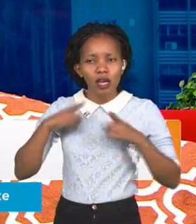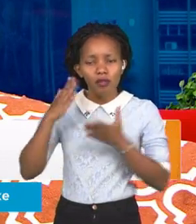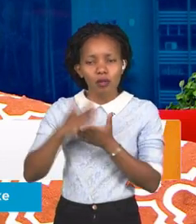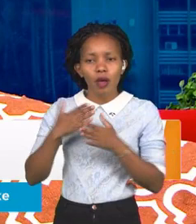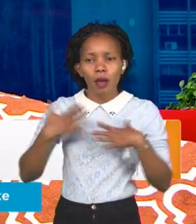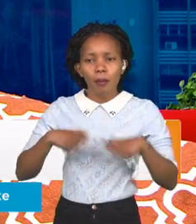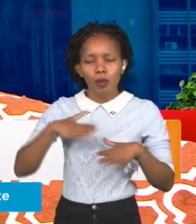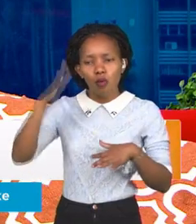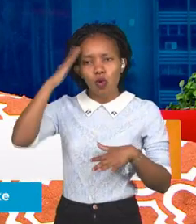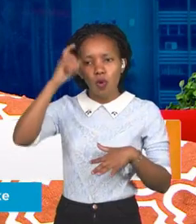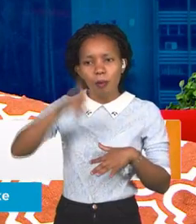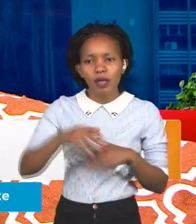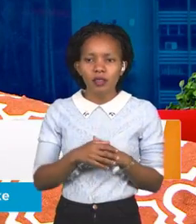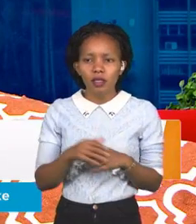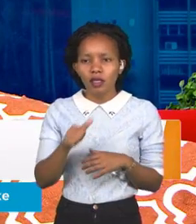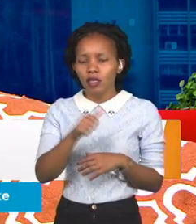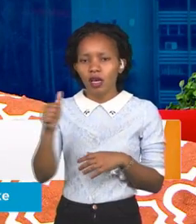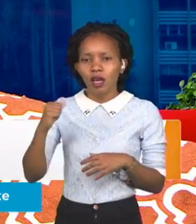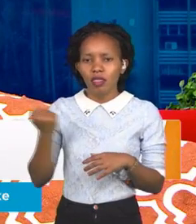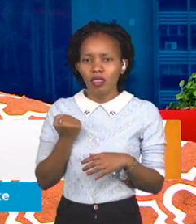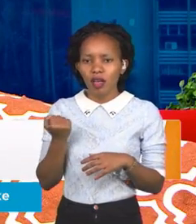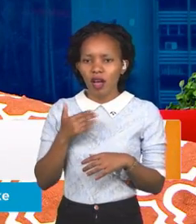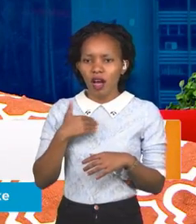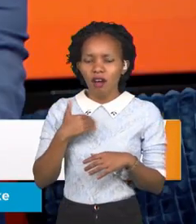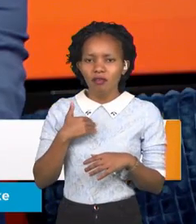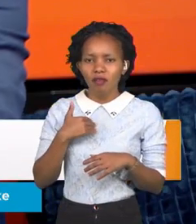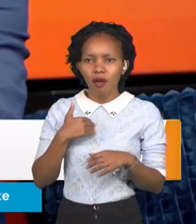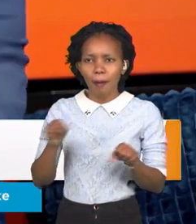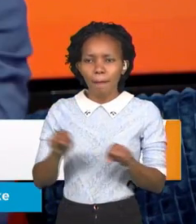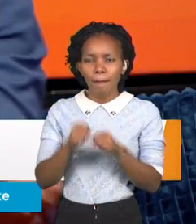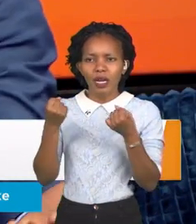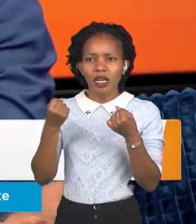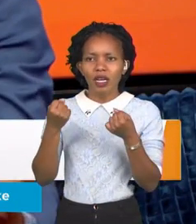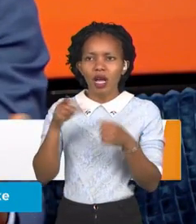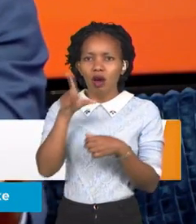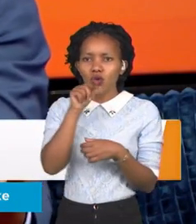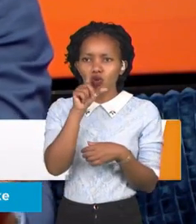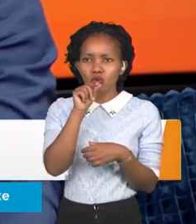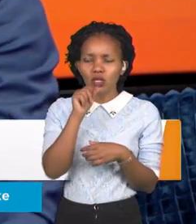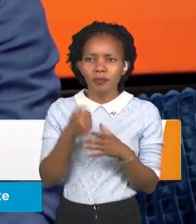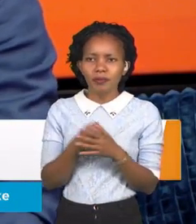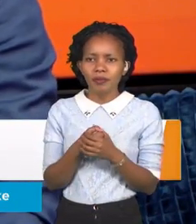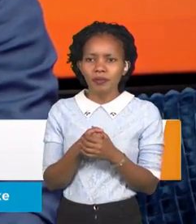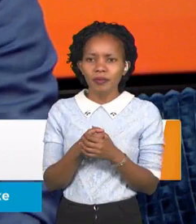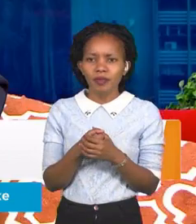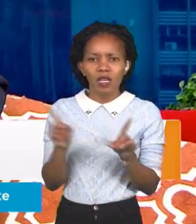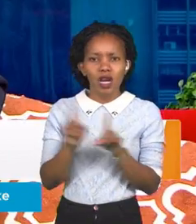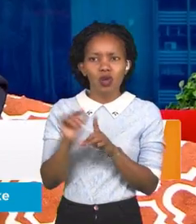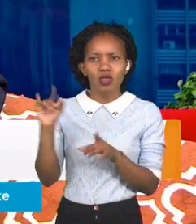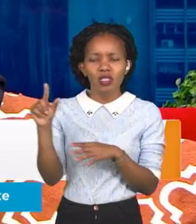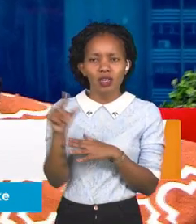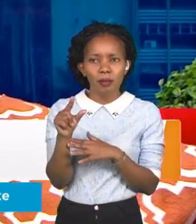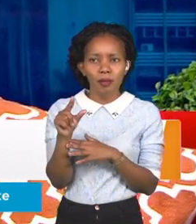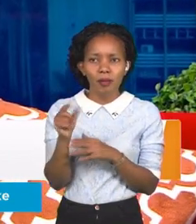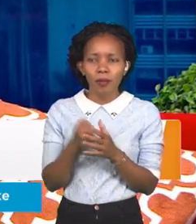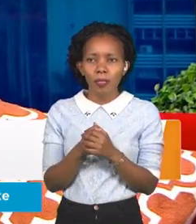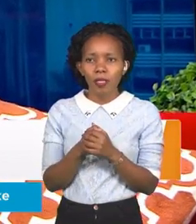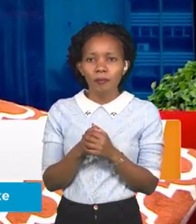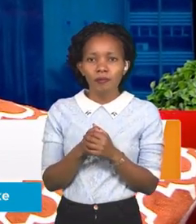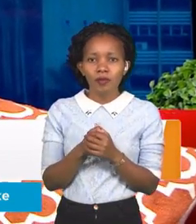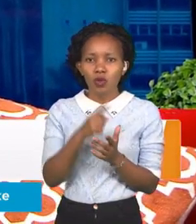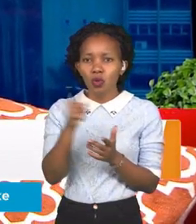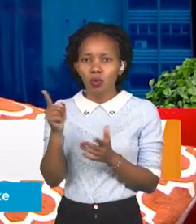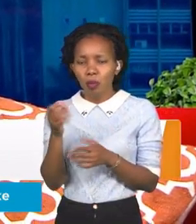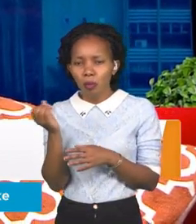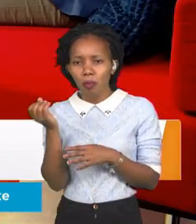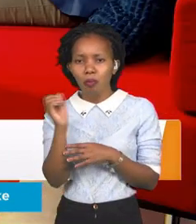to know this. Like the other day we had some dirty breakup trending on Twitter. Yes, someone, yeah. Even Instagram. Even Instagram. Yeah. Like you've been posting